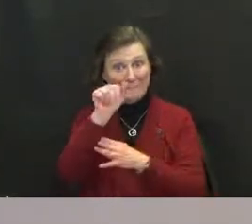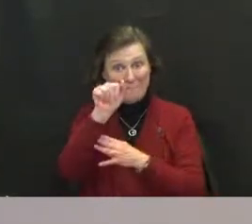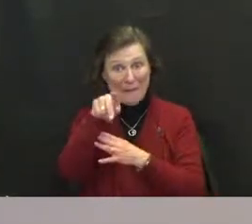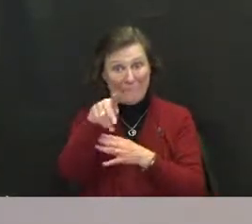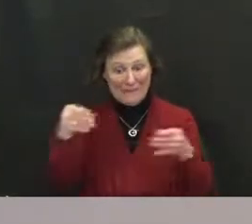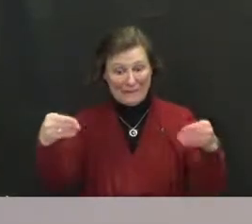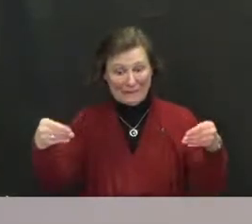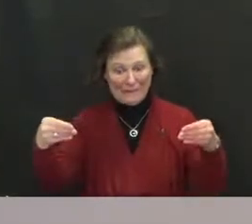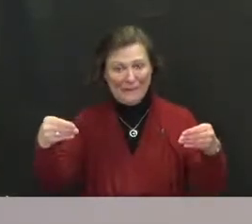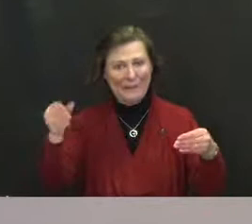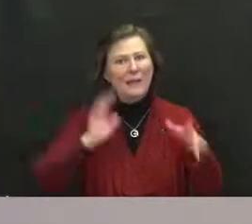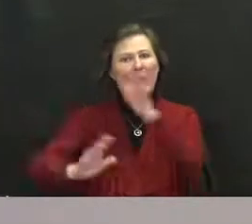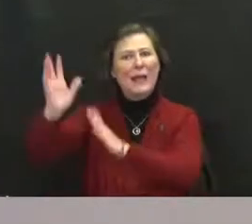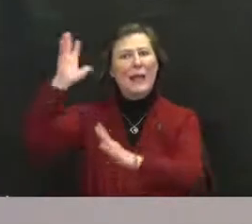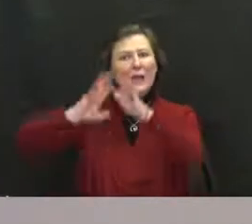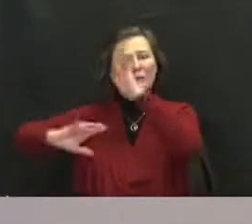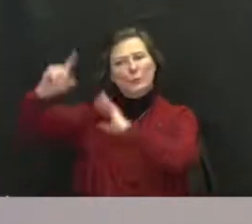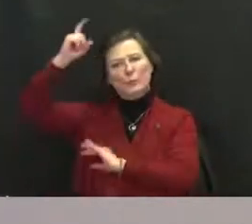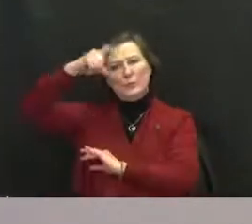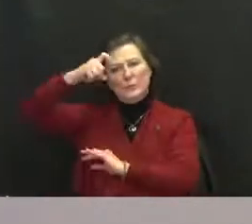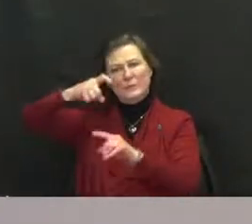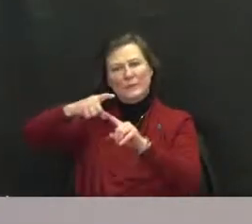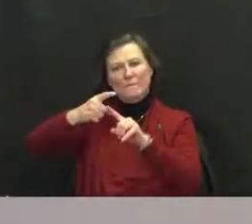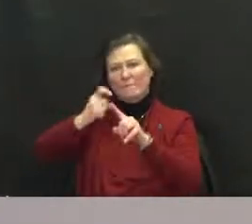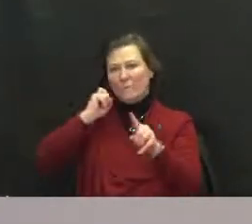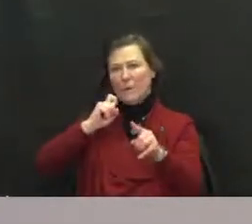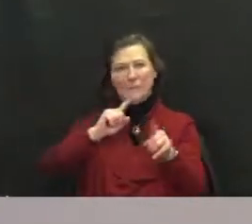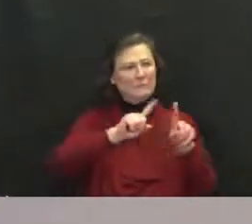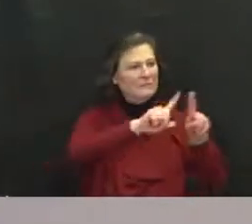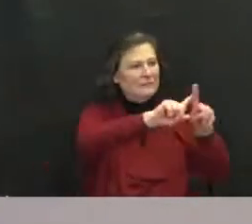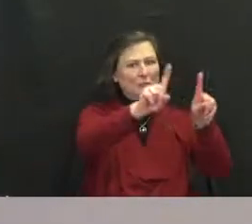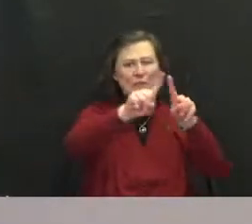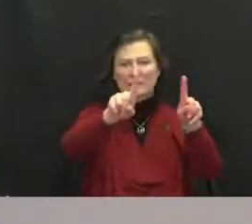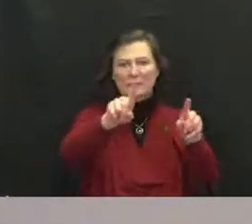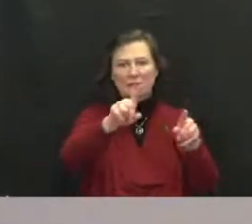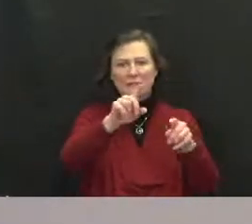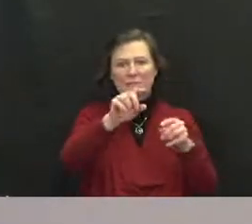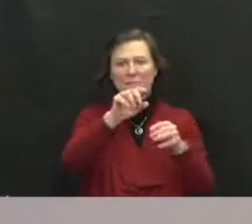There is ancient wisdom from many sources.